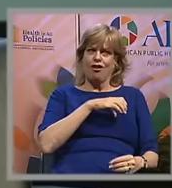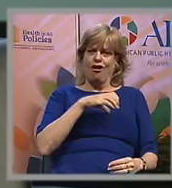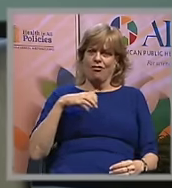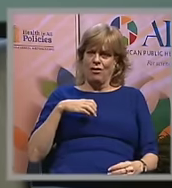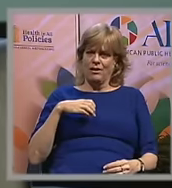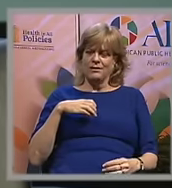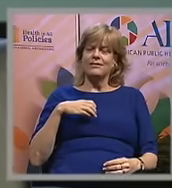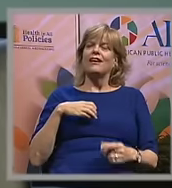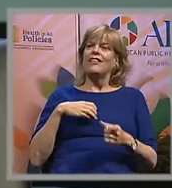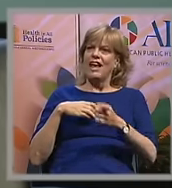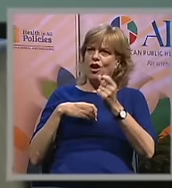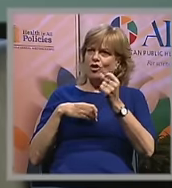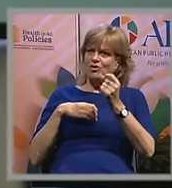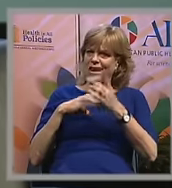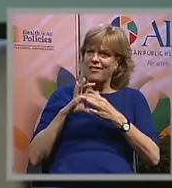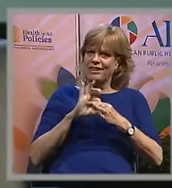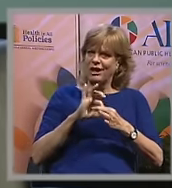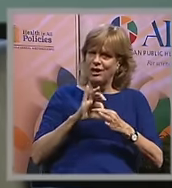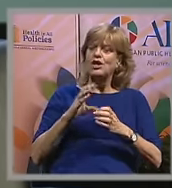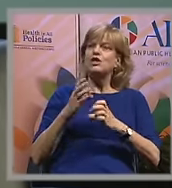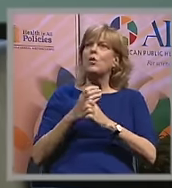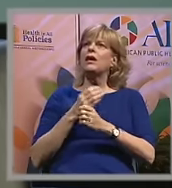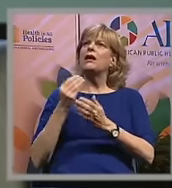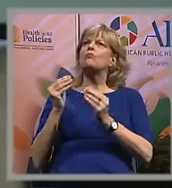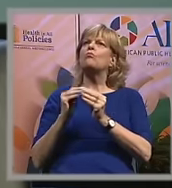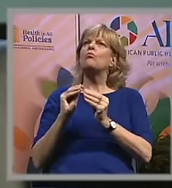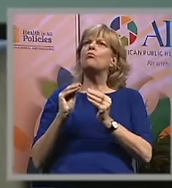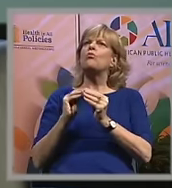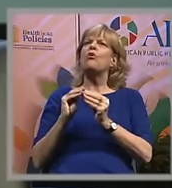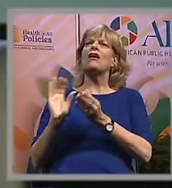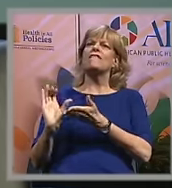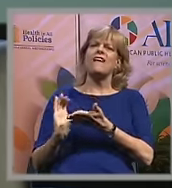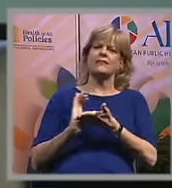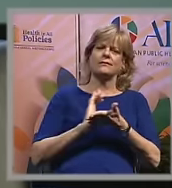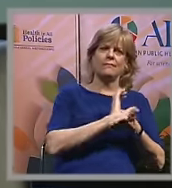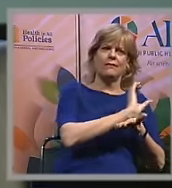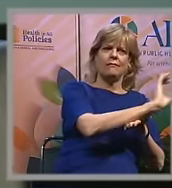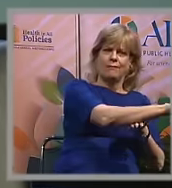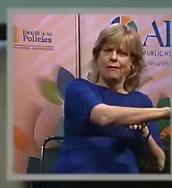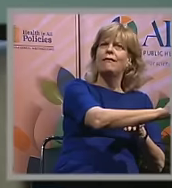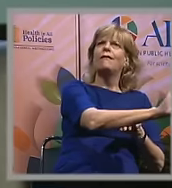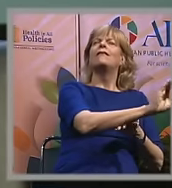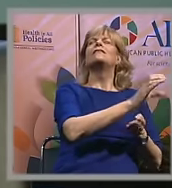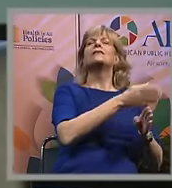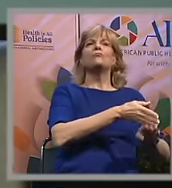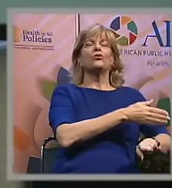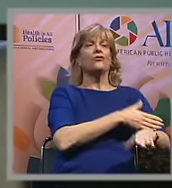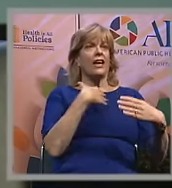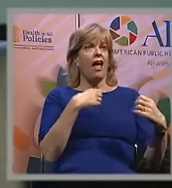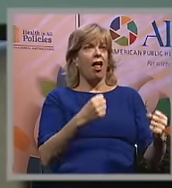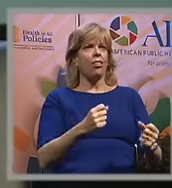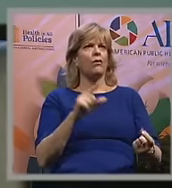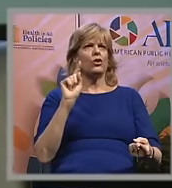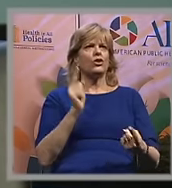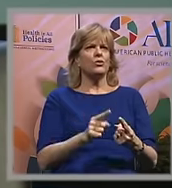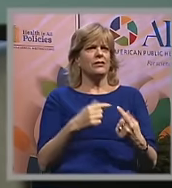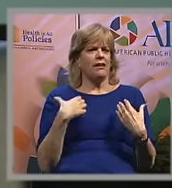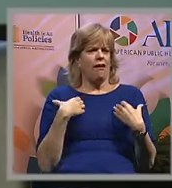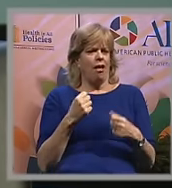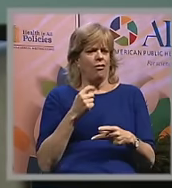so that we get greater investment in housing and supportive services as a way of improving health and reducing healthcare costs in the